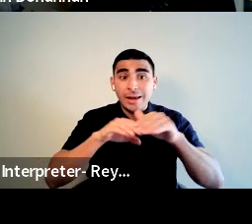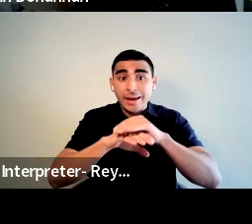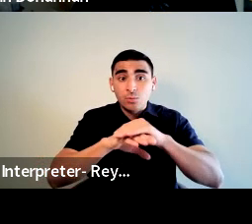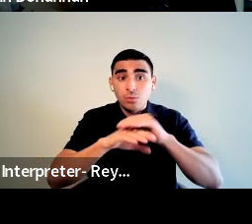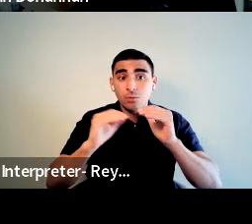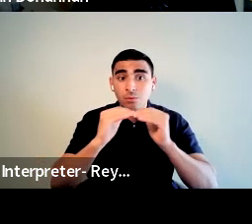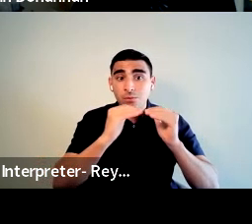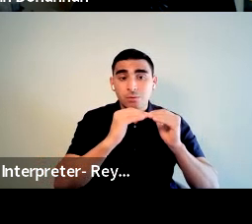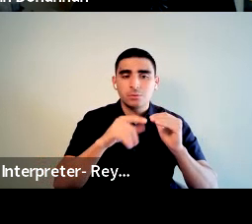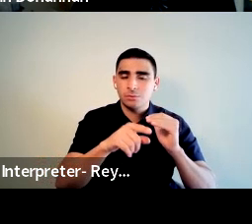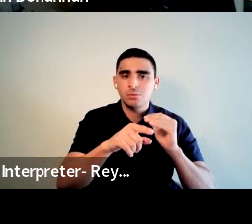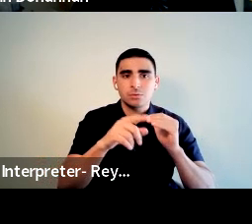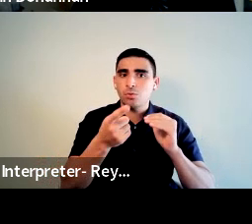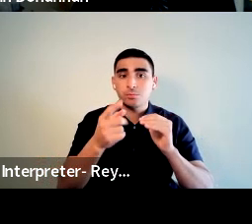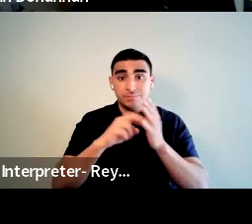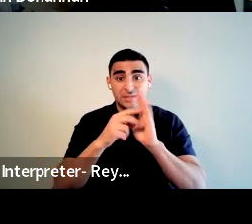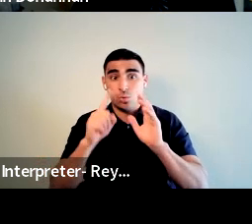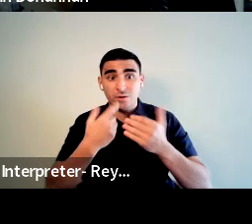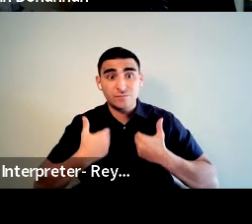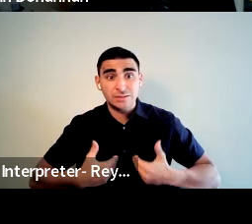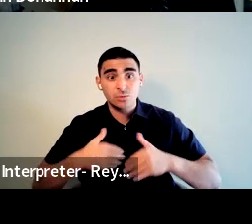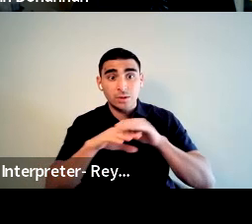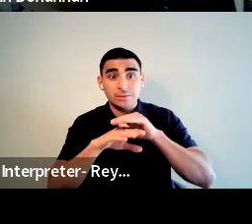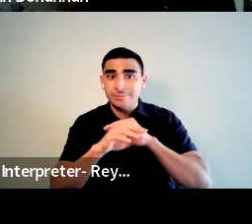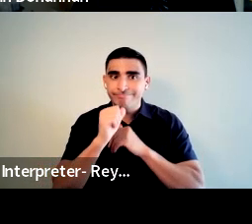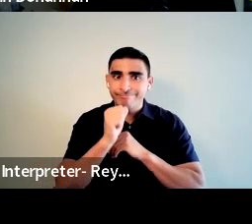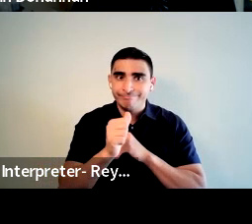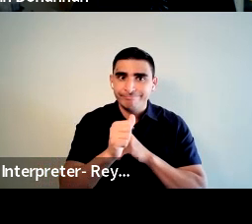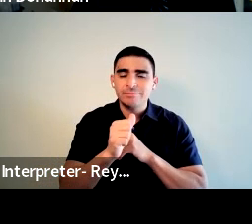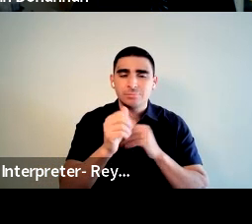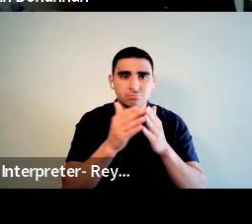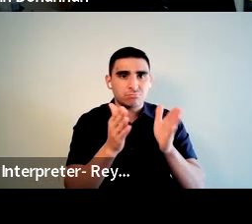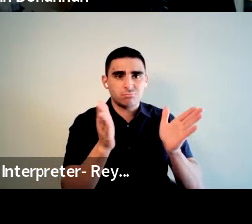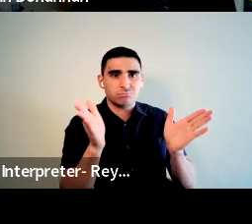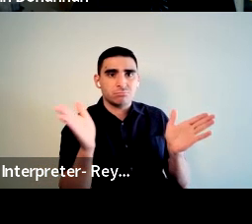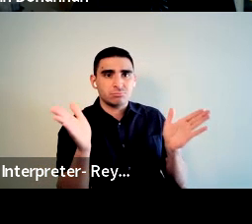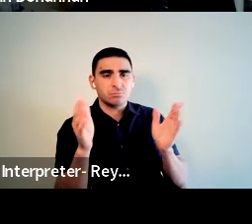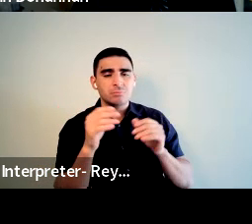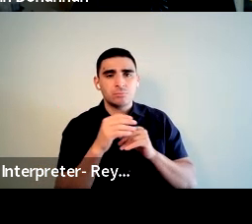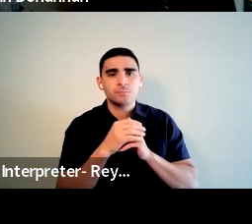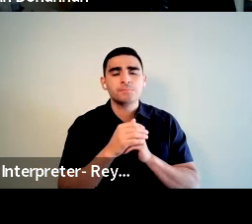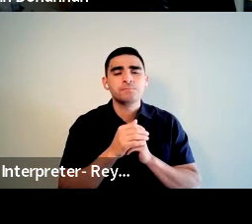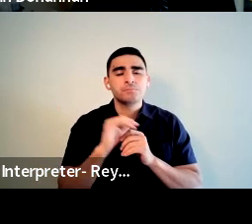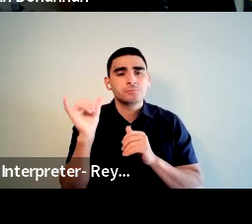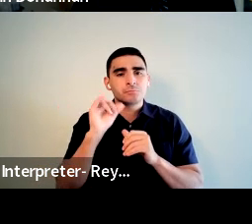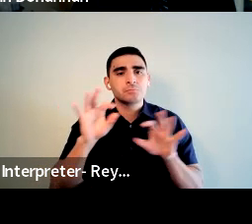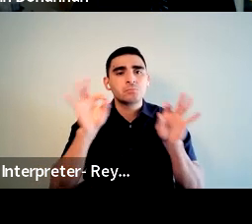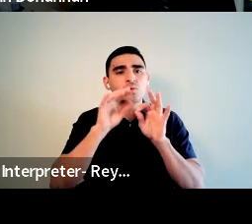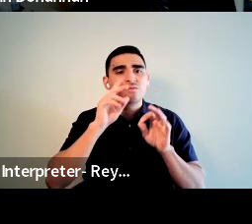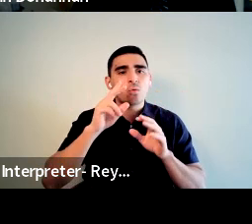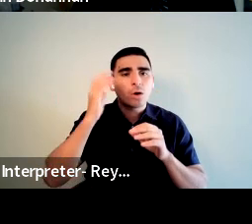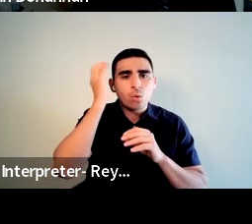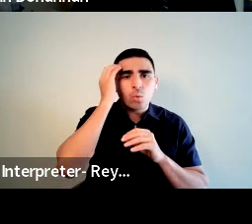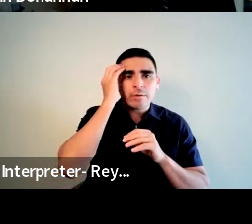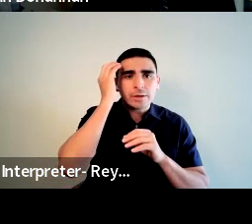means. And then also is super important for the awareness campaigns to go along with it, because we have